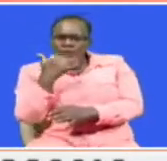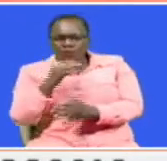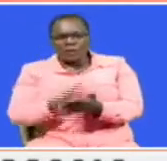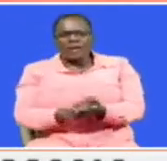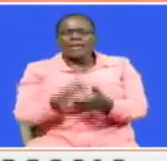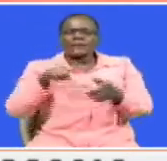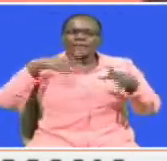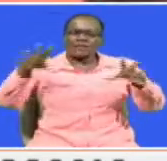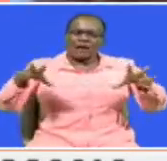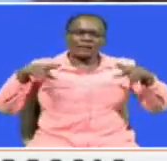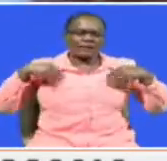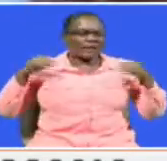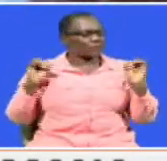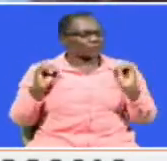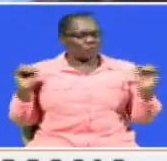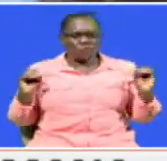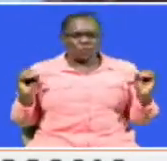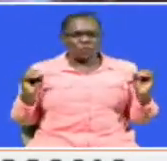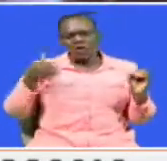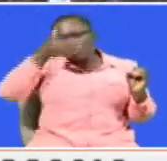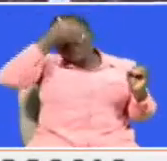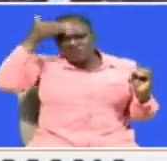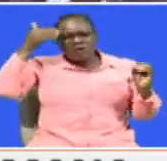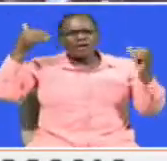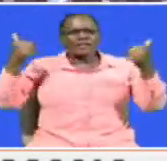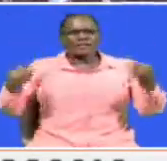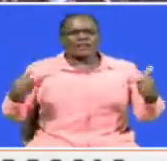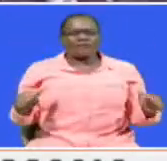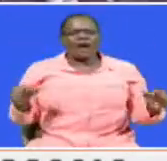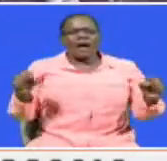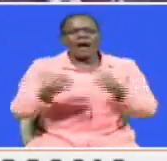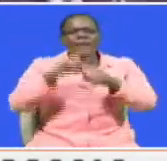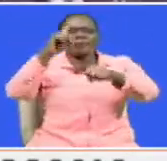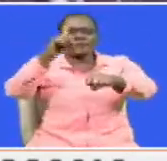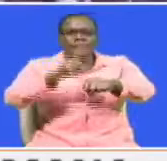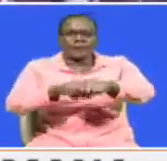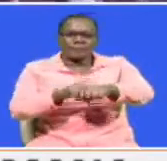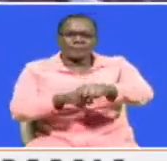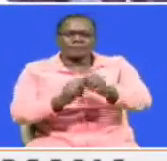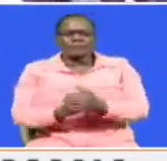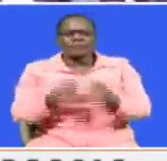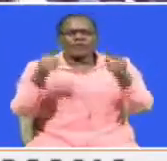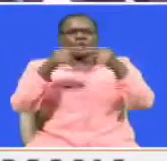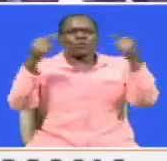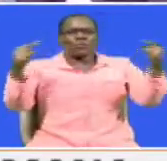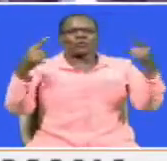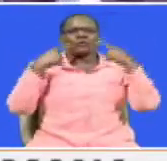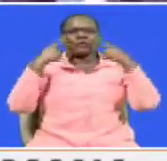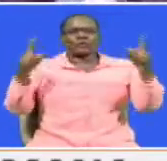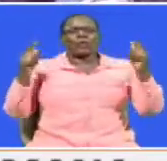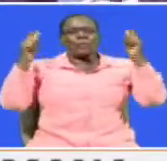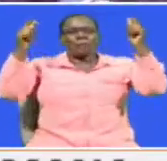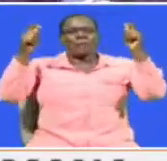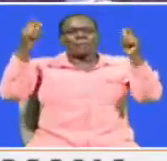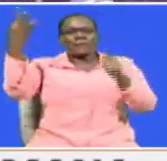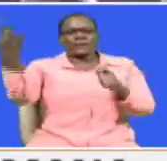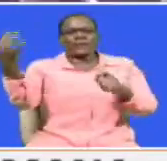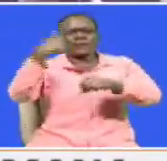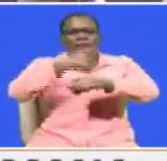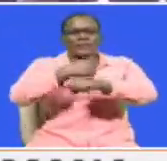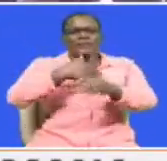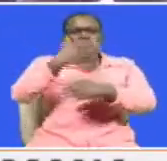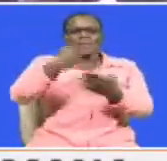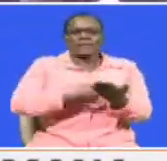will not accept and we will not forget. Haya najiri wakati ambapo upinzani umetangaza maandamano kwa siku tatu wiki